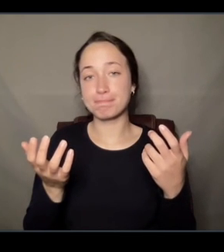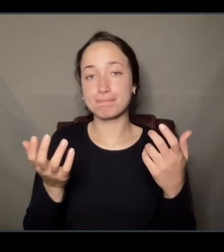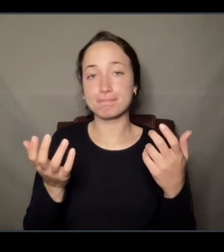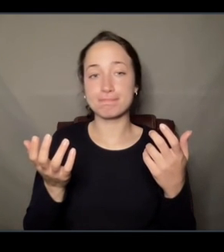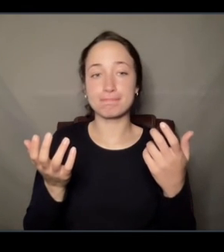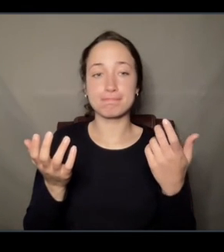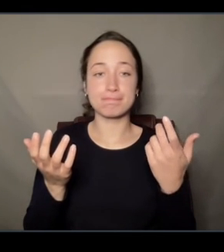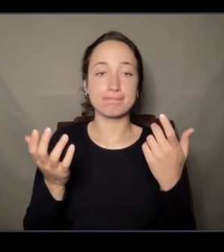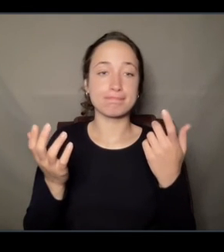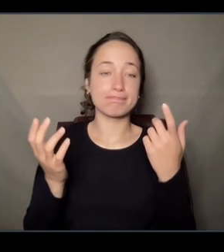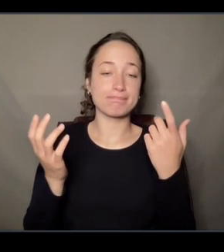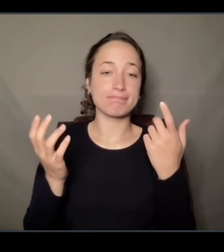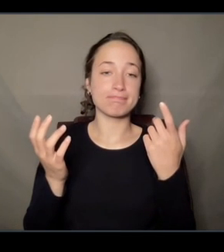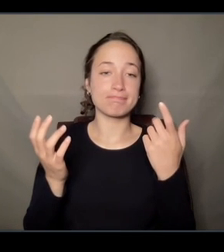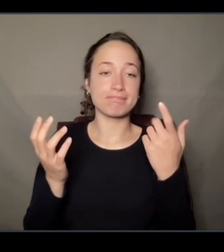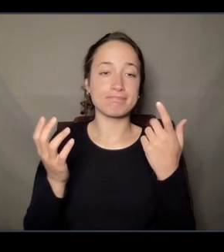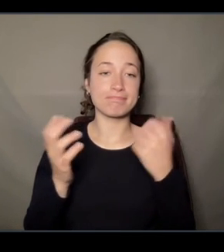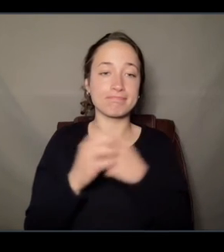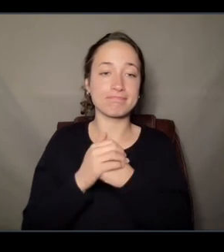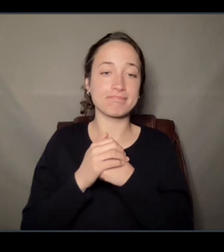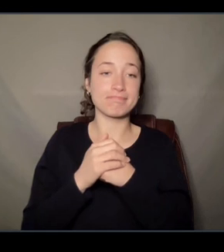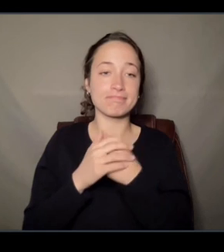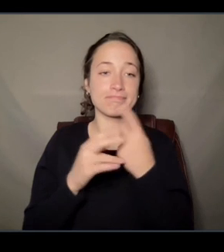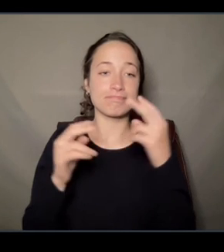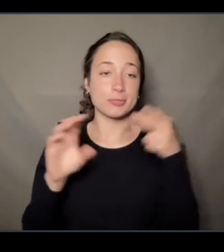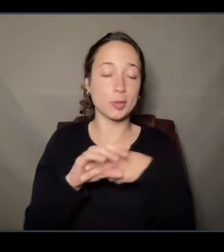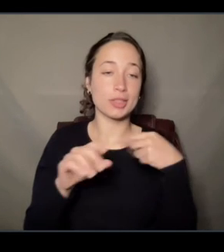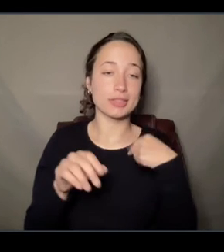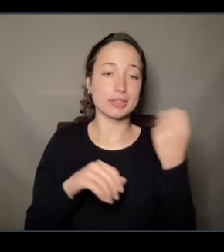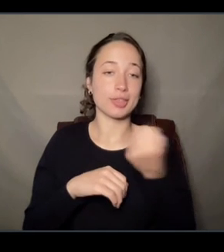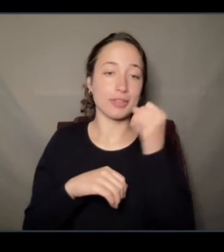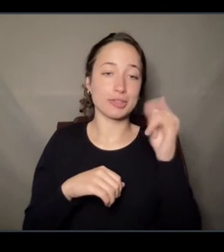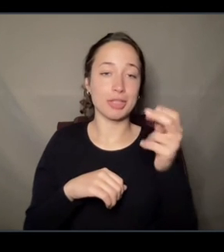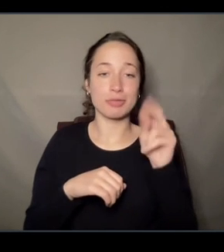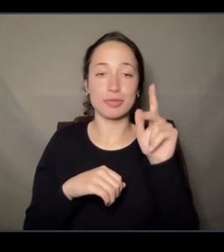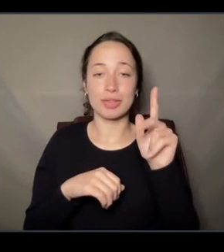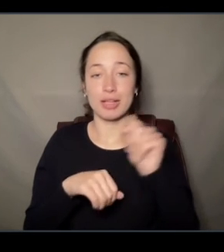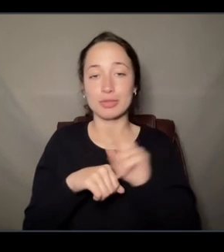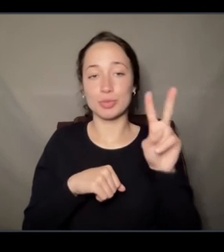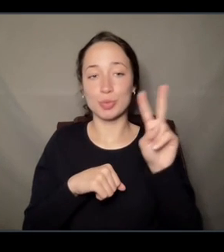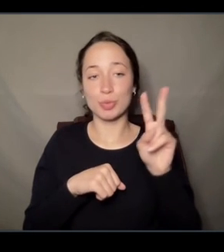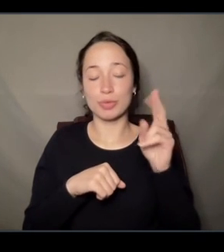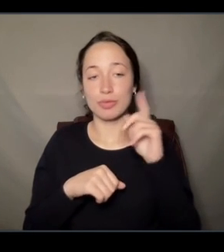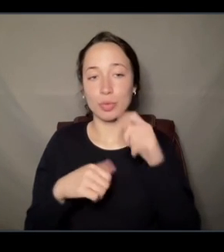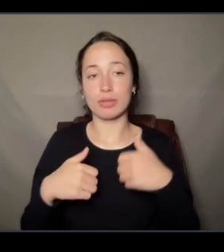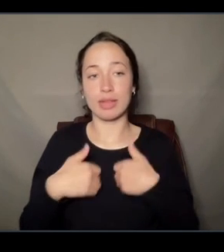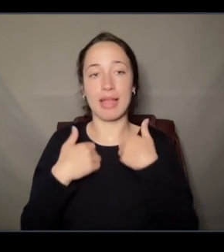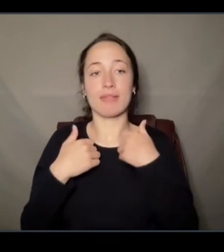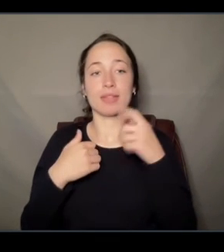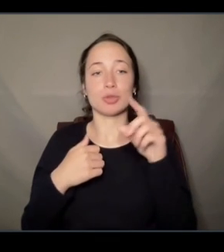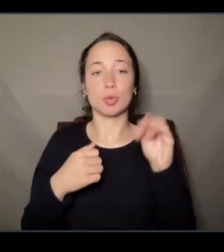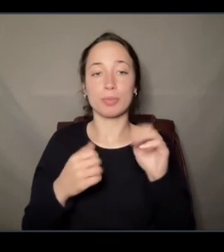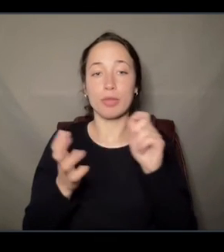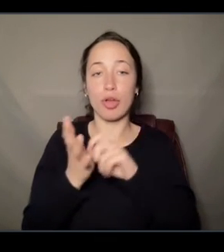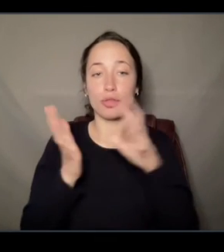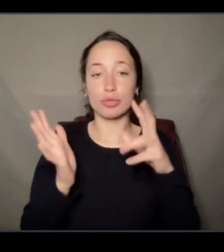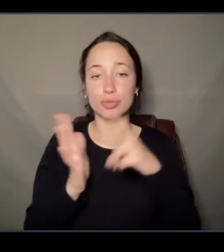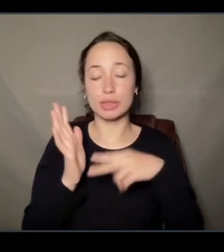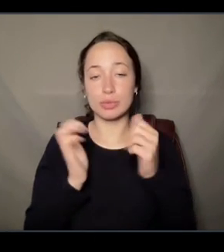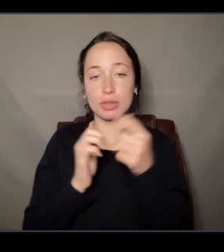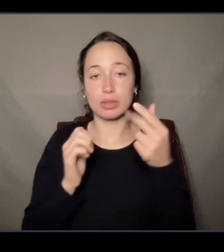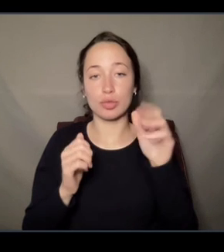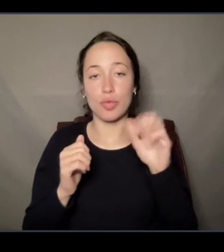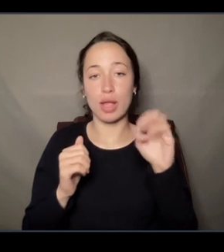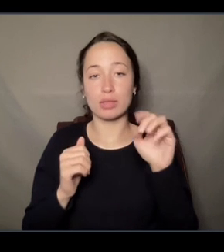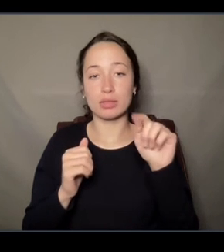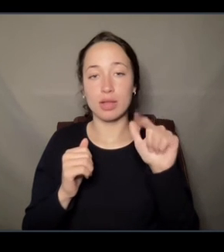And I hope whoever sees this can join us on Saturday, January 23rd at 2 p.m. for a live